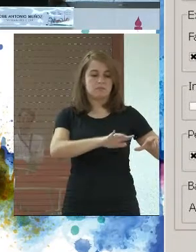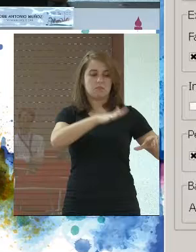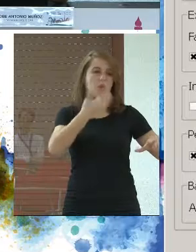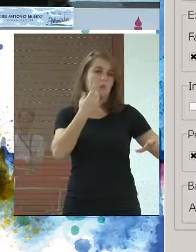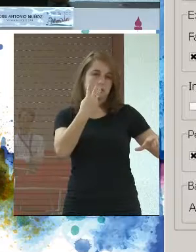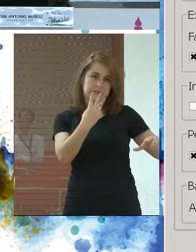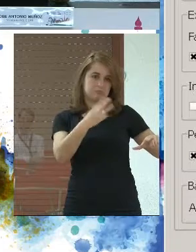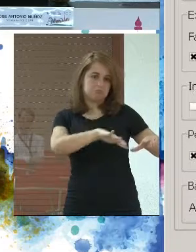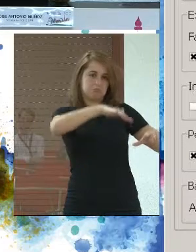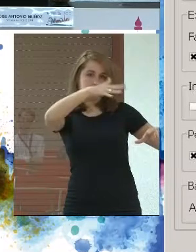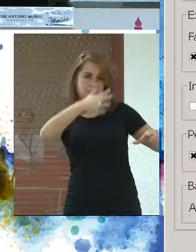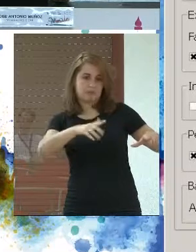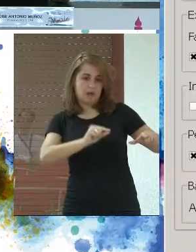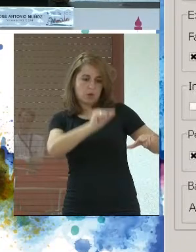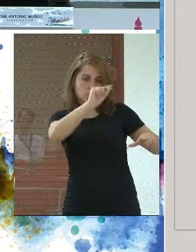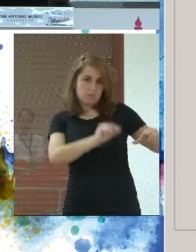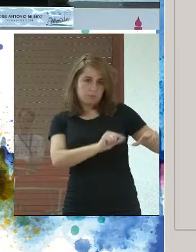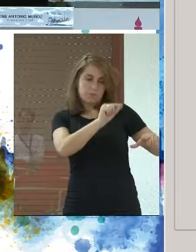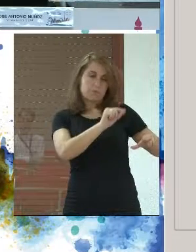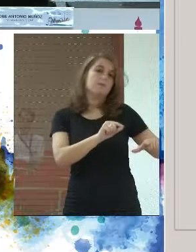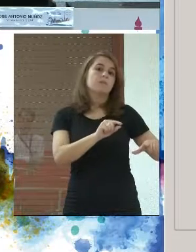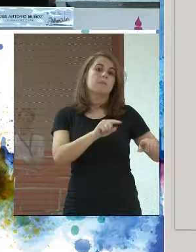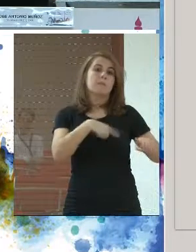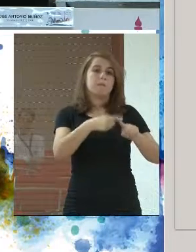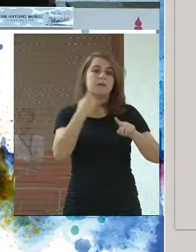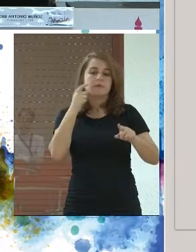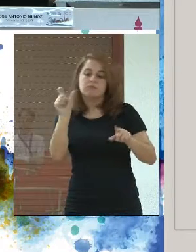be drilling the map,